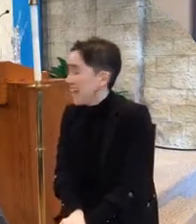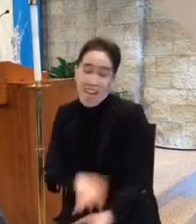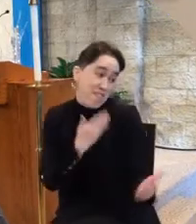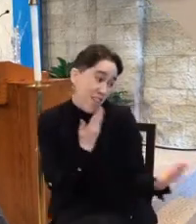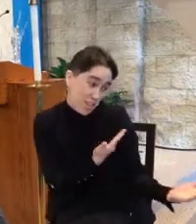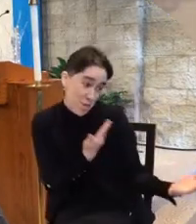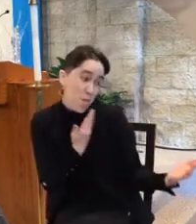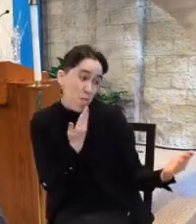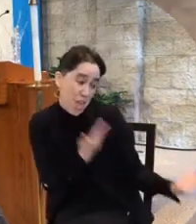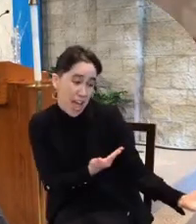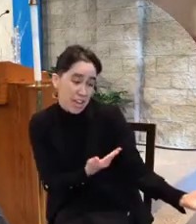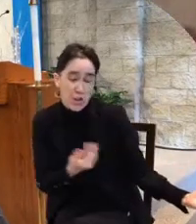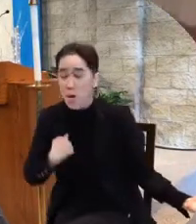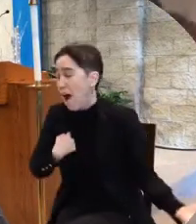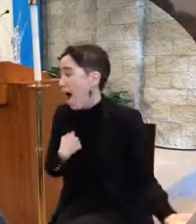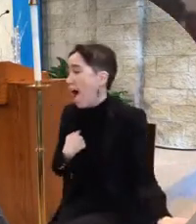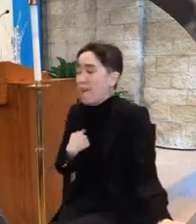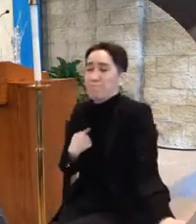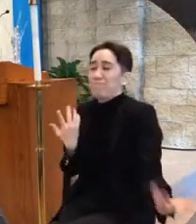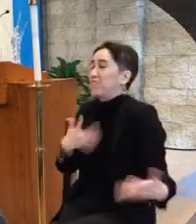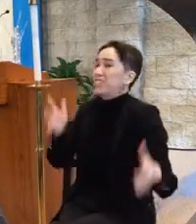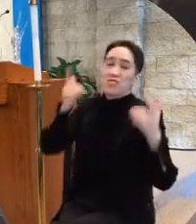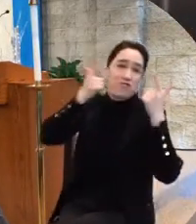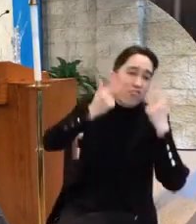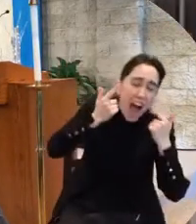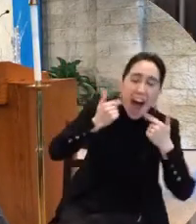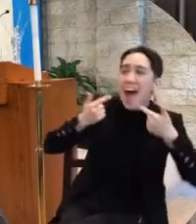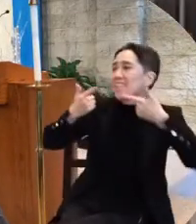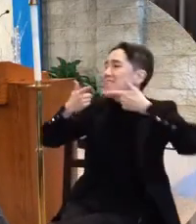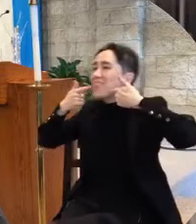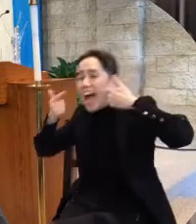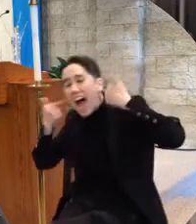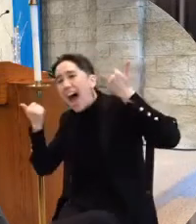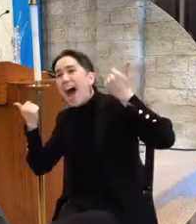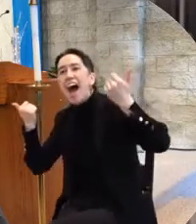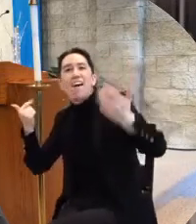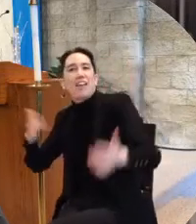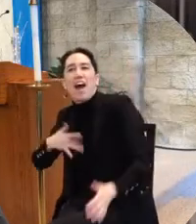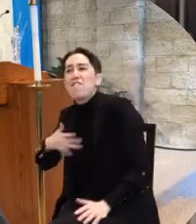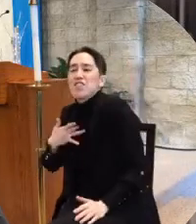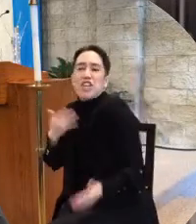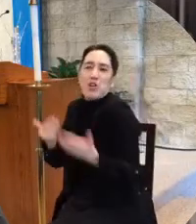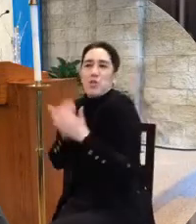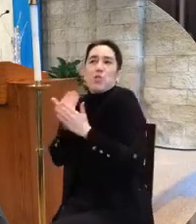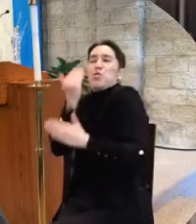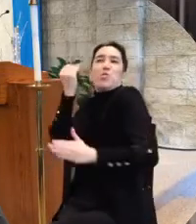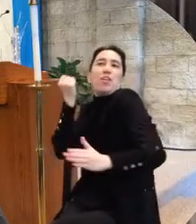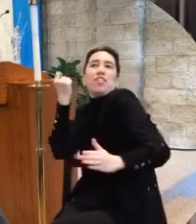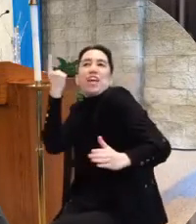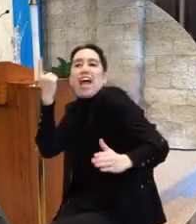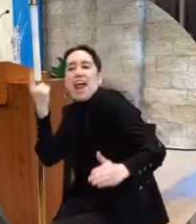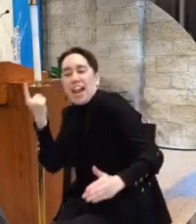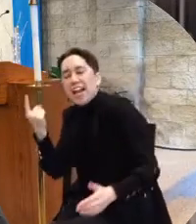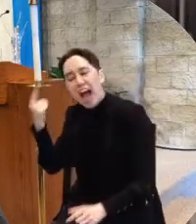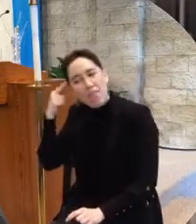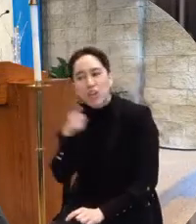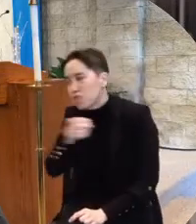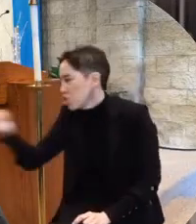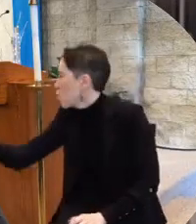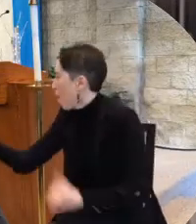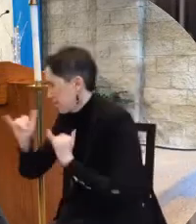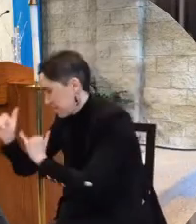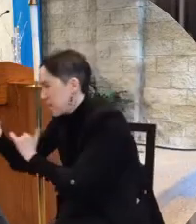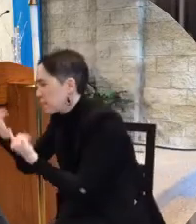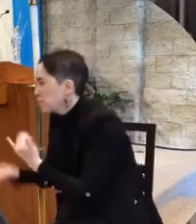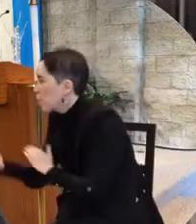Thank you. I have cried, I have laughed, I have gotten new insights, and I bet you have too this morning. So I'm going to invite you to make a gift